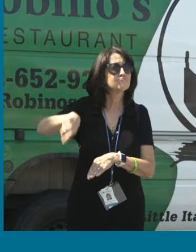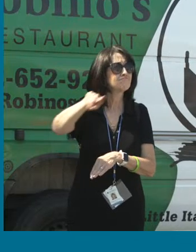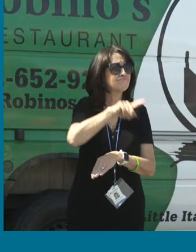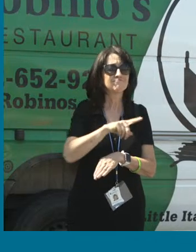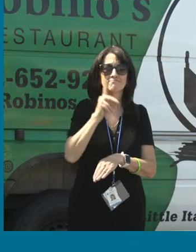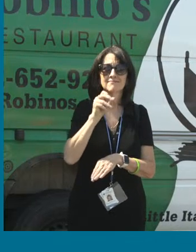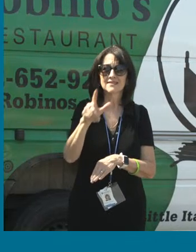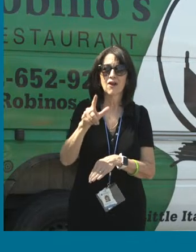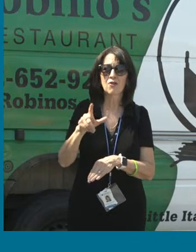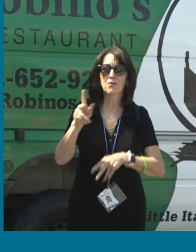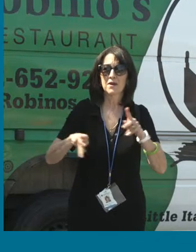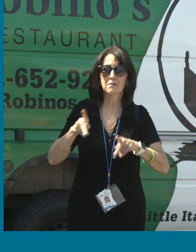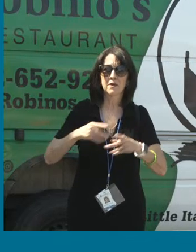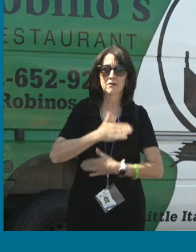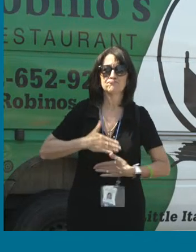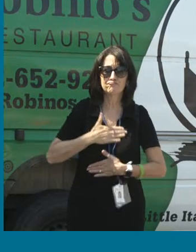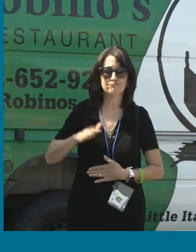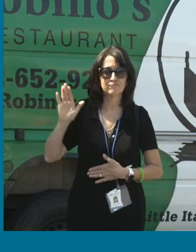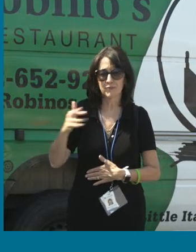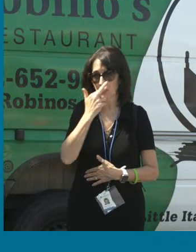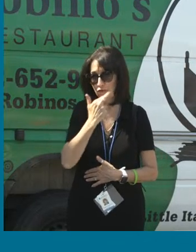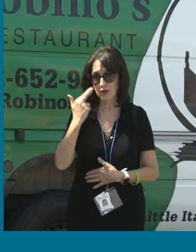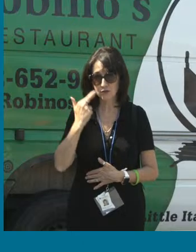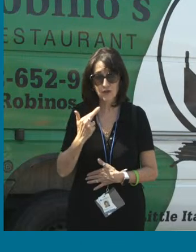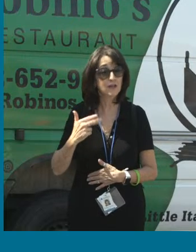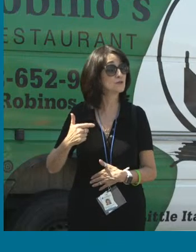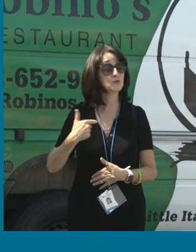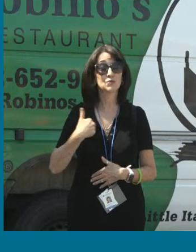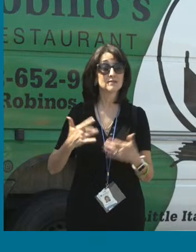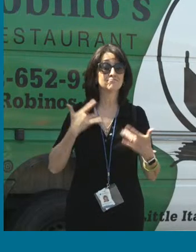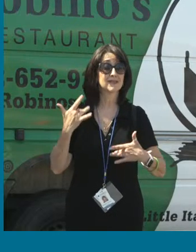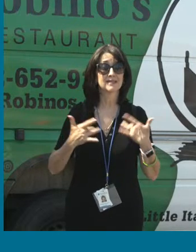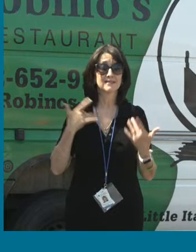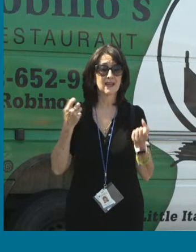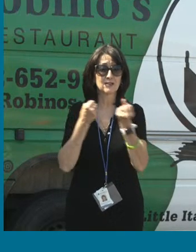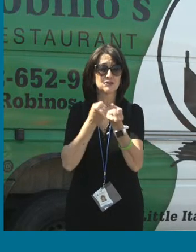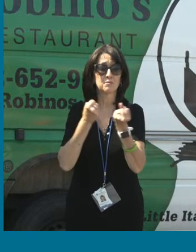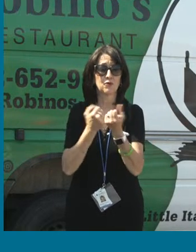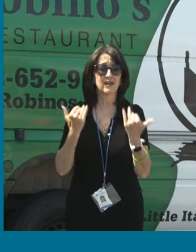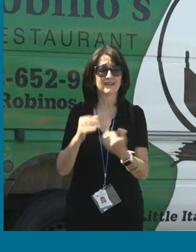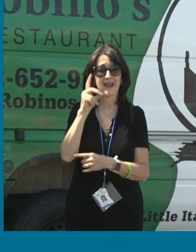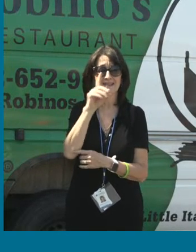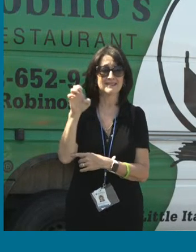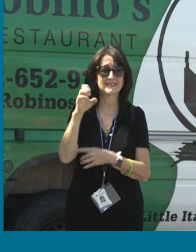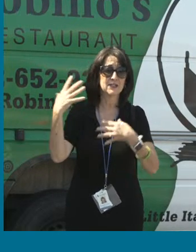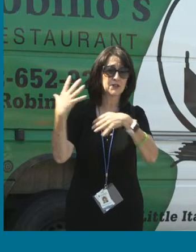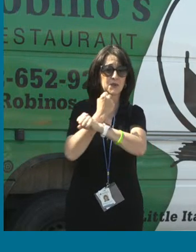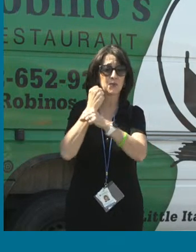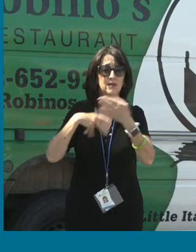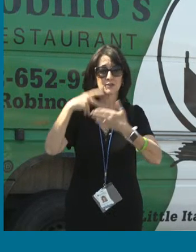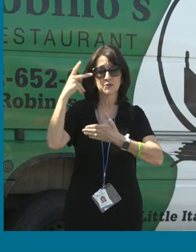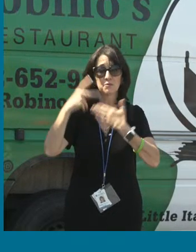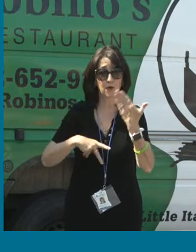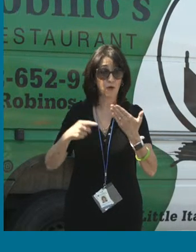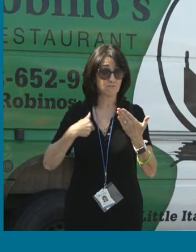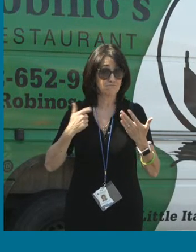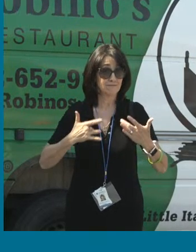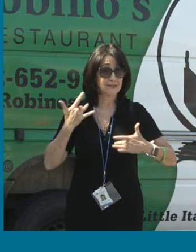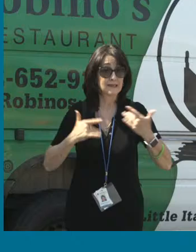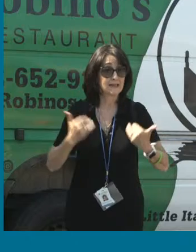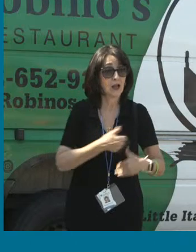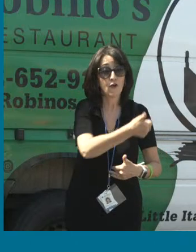in the Delaware Wins program, and we're excited to hear about new businesses that are going to be joining the program as well. So without further